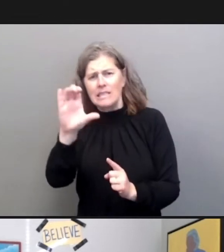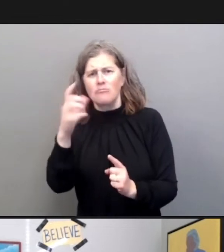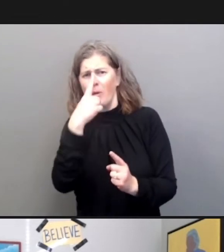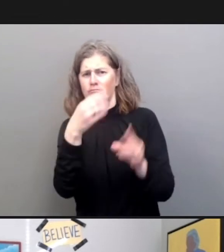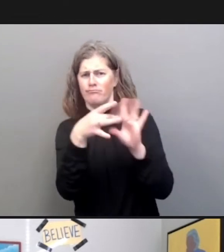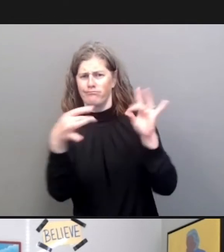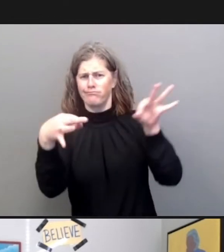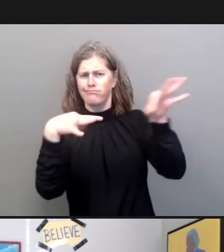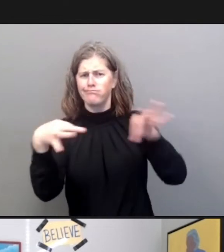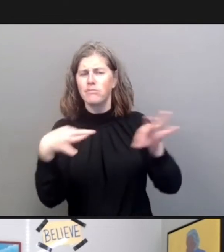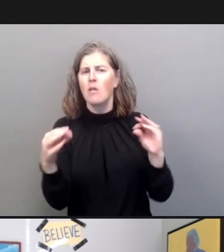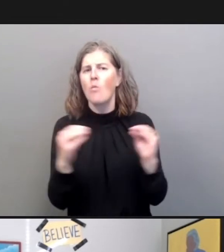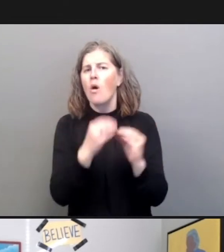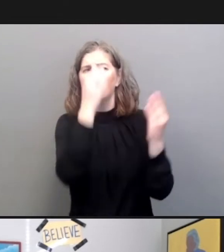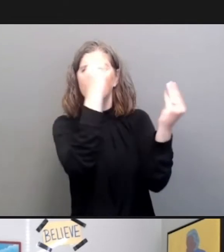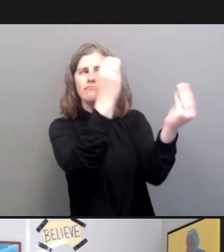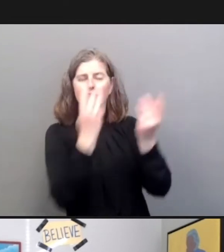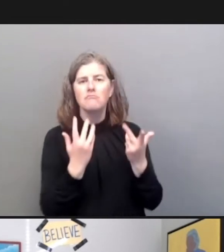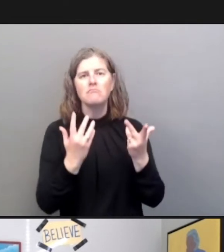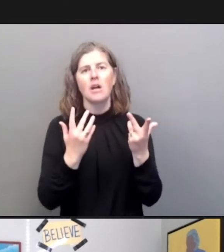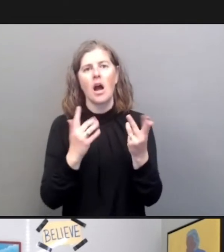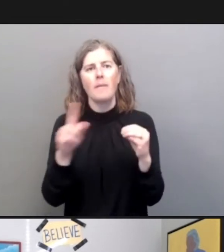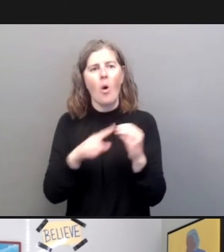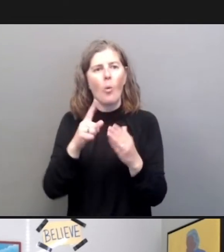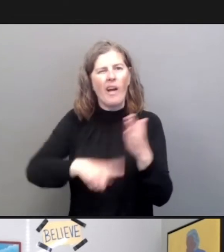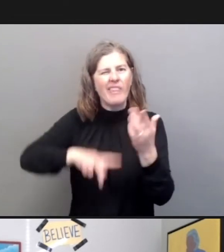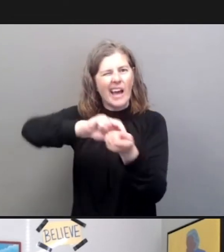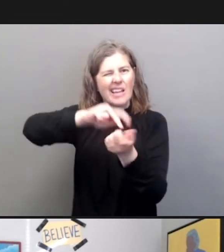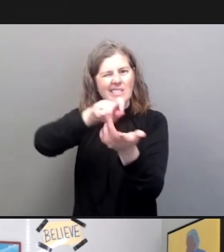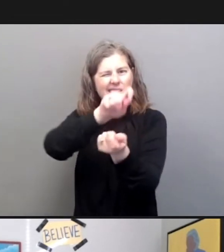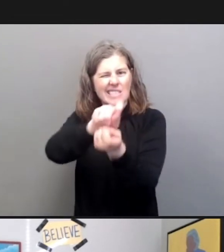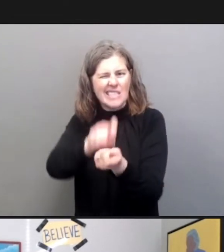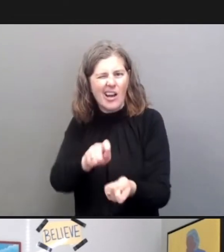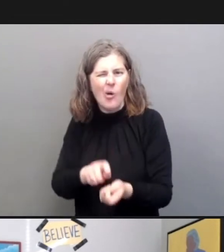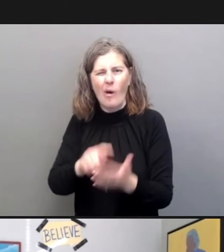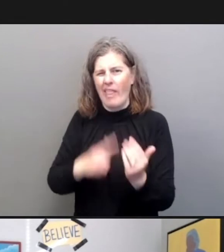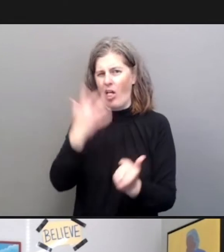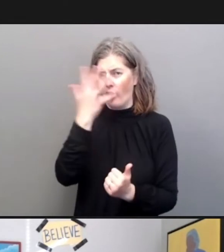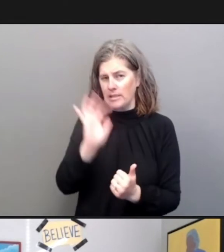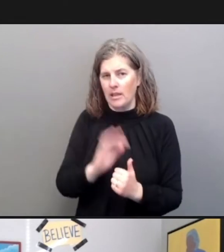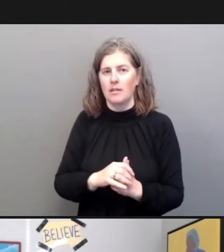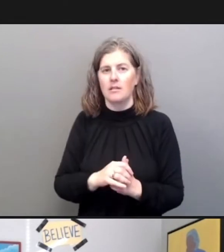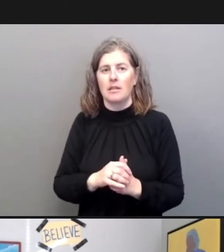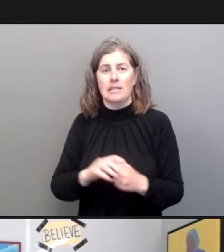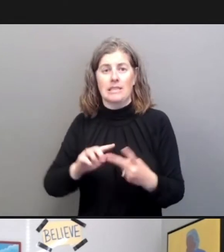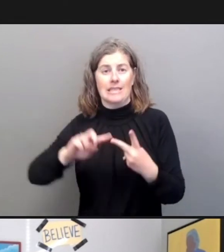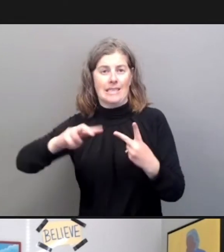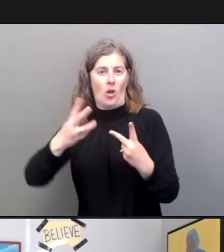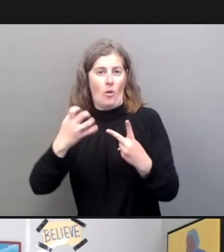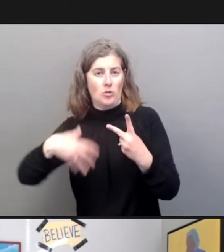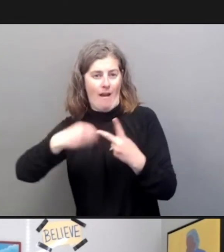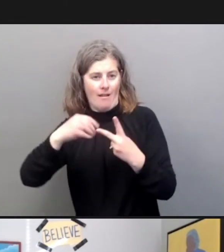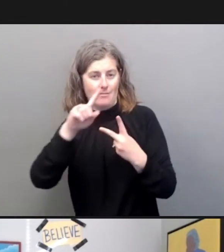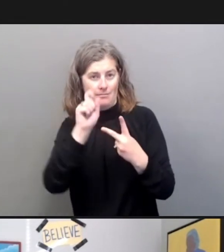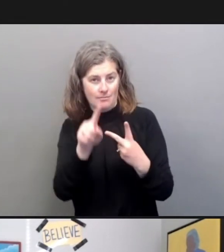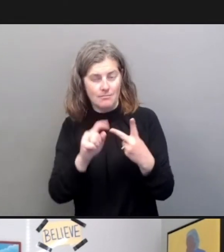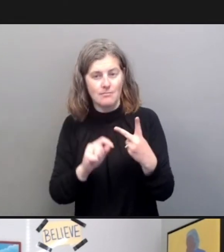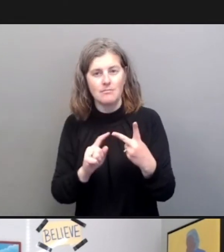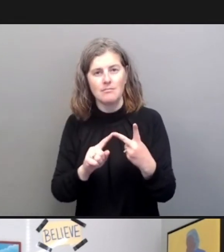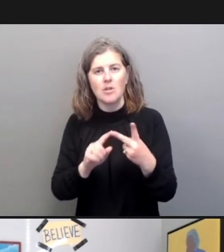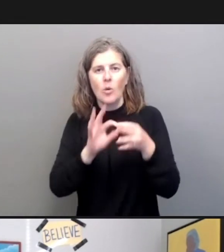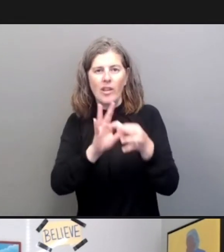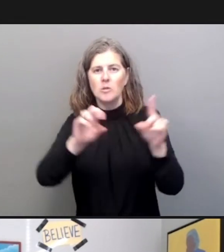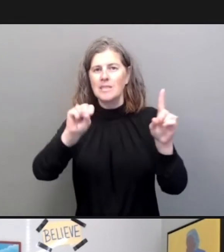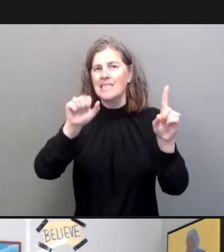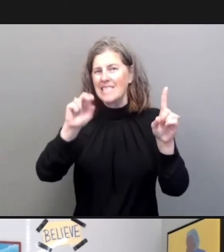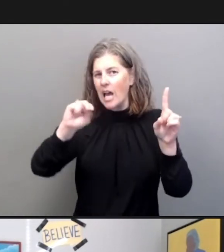And just any telling details of what's going on there. And I did additionally want to ask about San Juan County